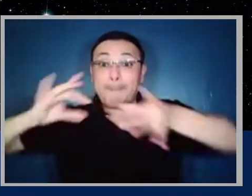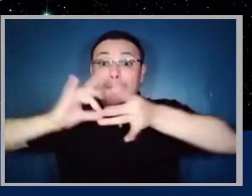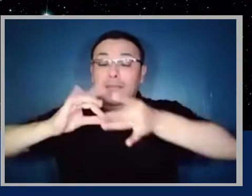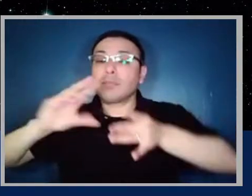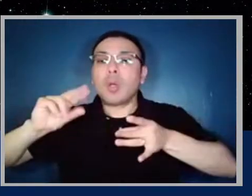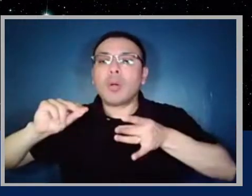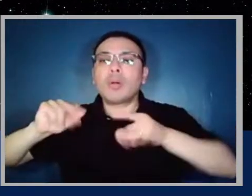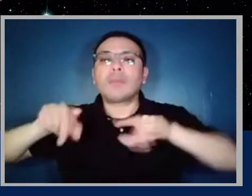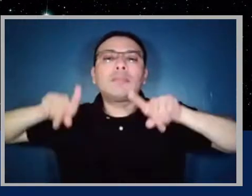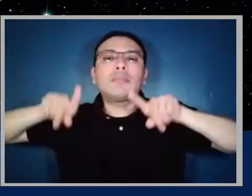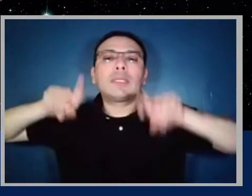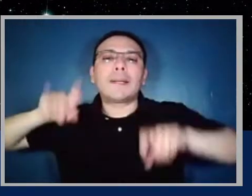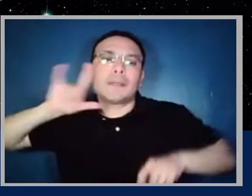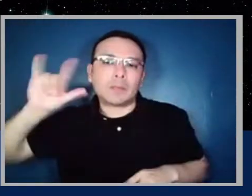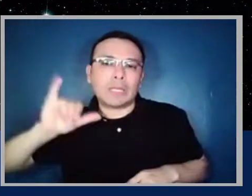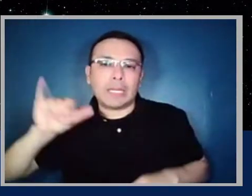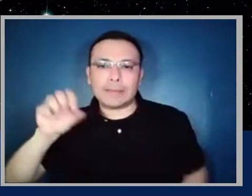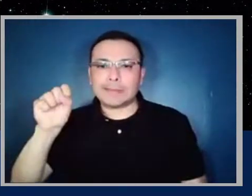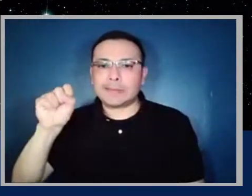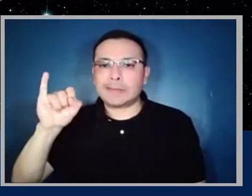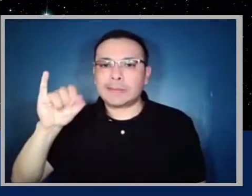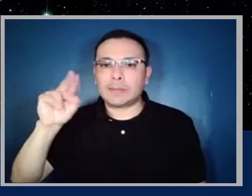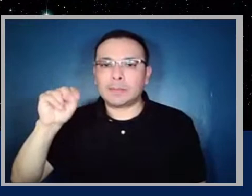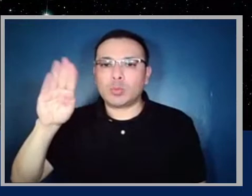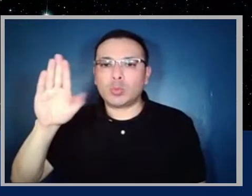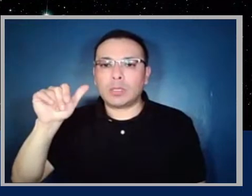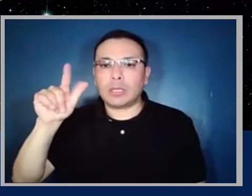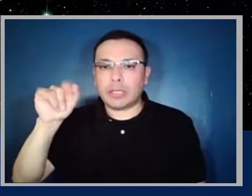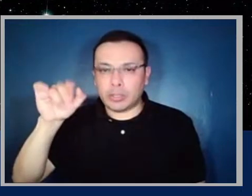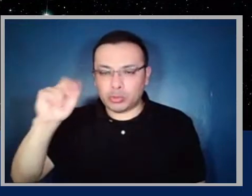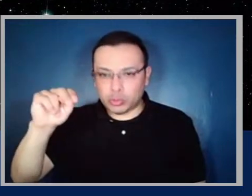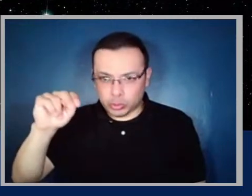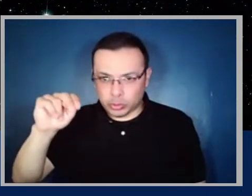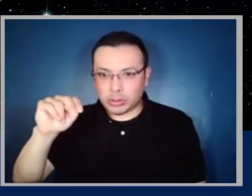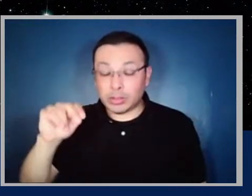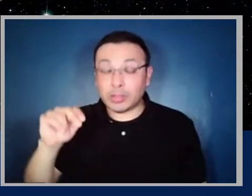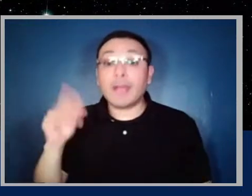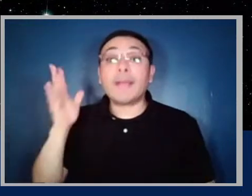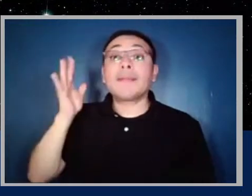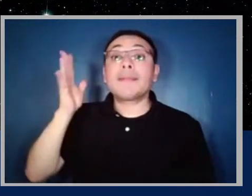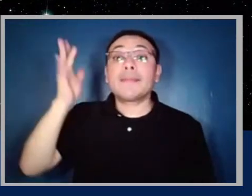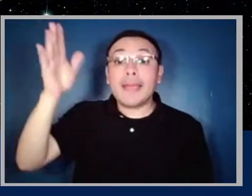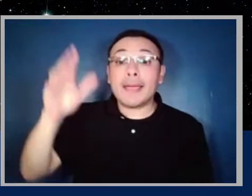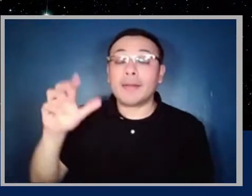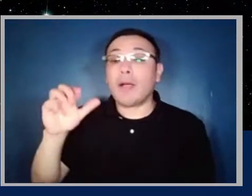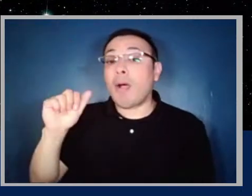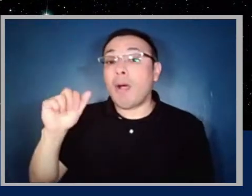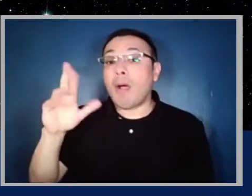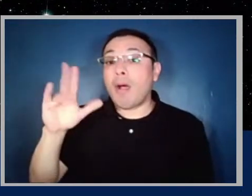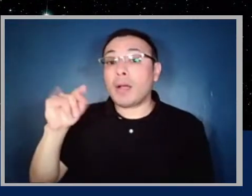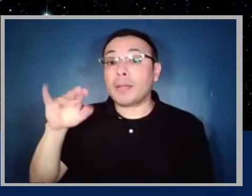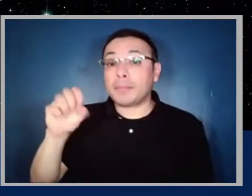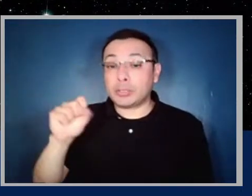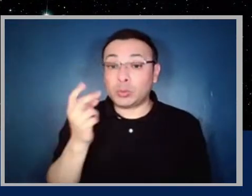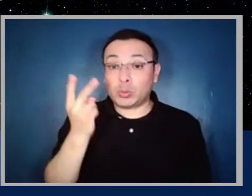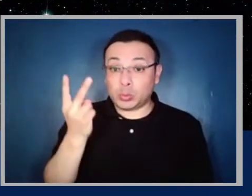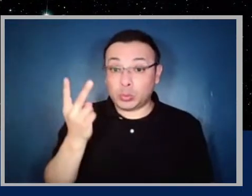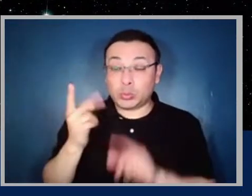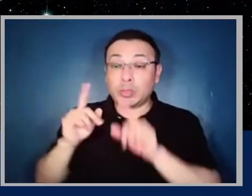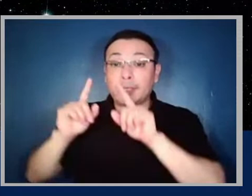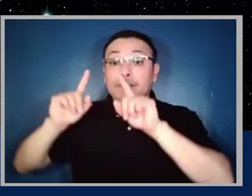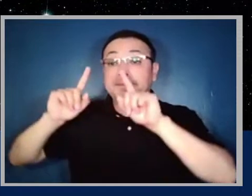vehicle and the crew can control the vehicle to eventually do the Artemis 3 docking to the lunar lander when they arrive at the